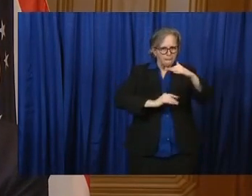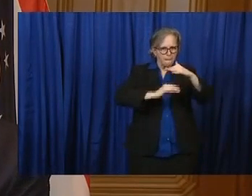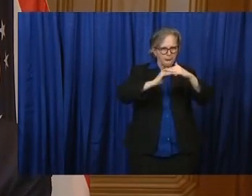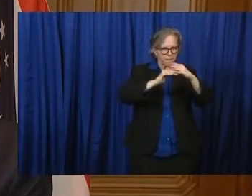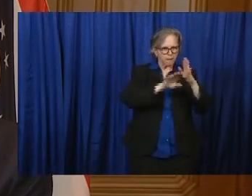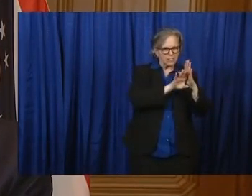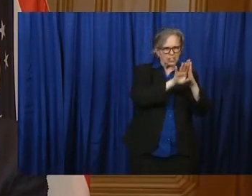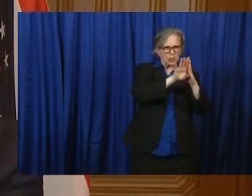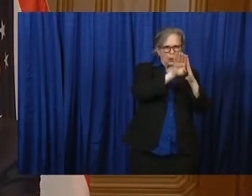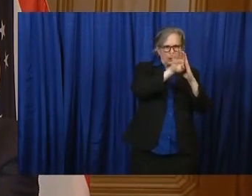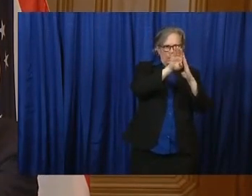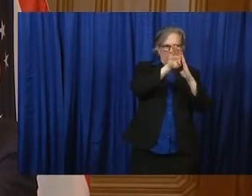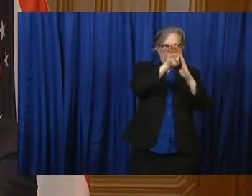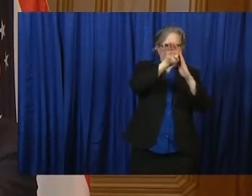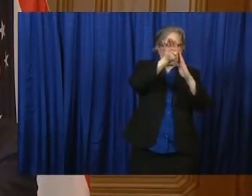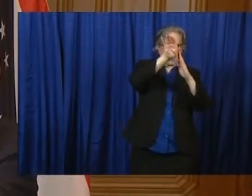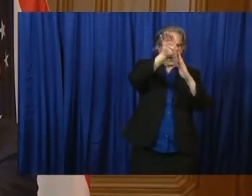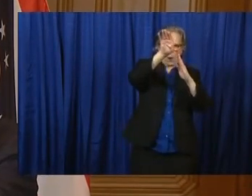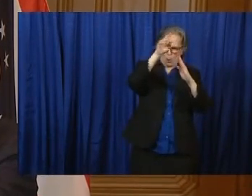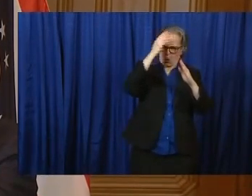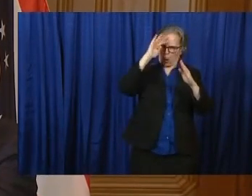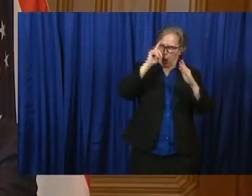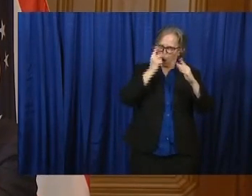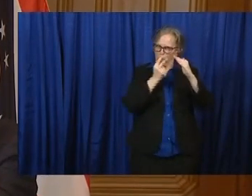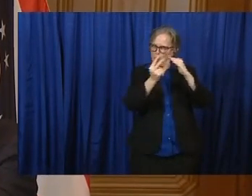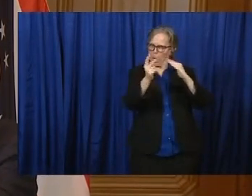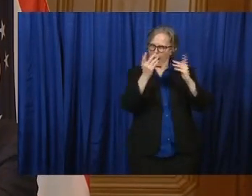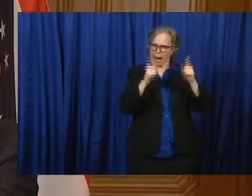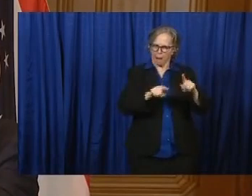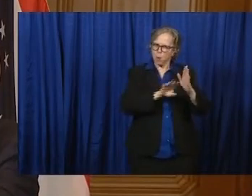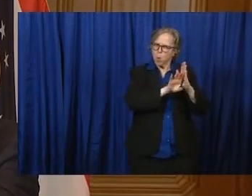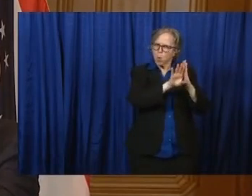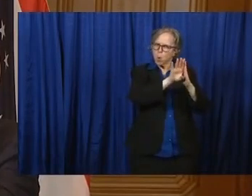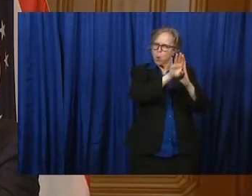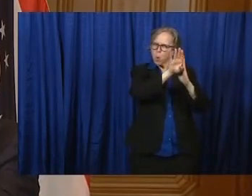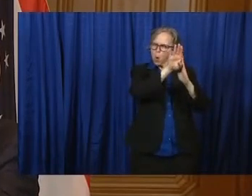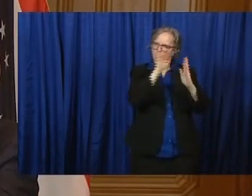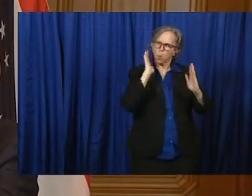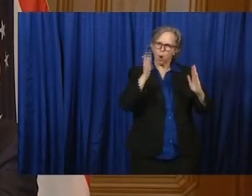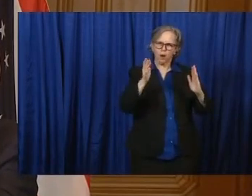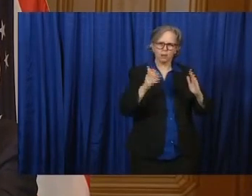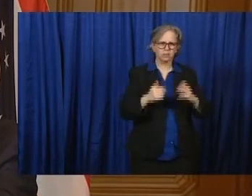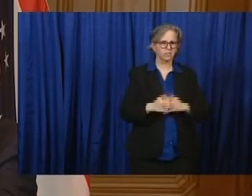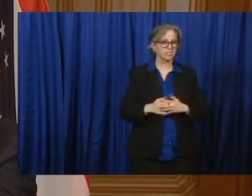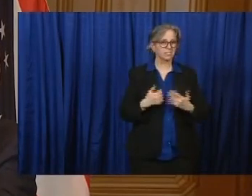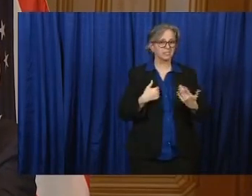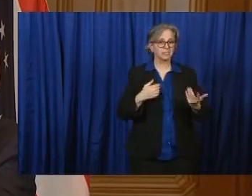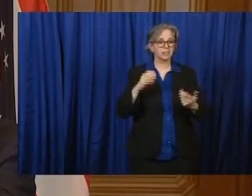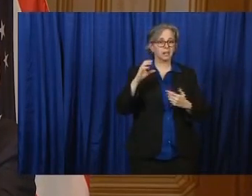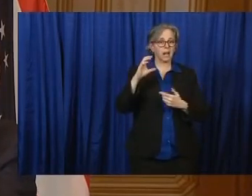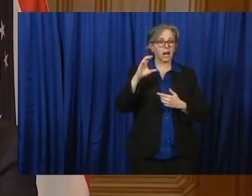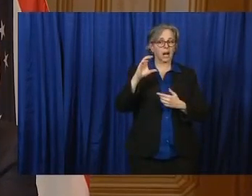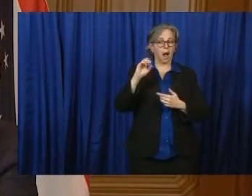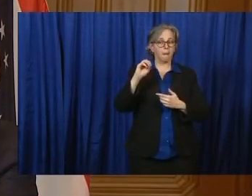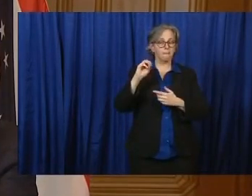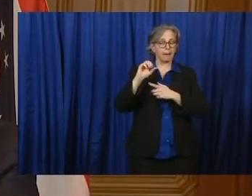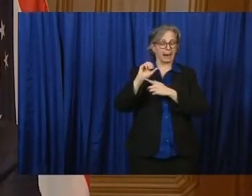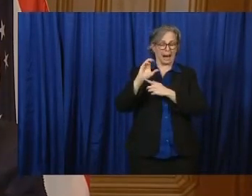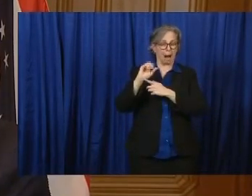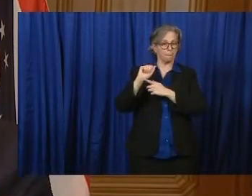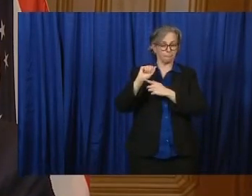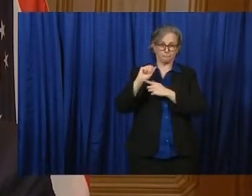to need as this COVID spread peaks. Now, when I talk about building out capacity, we really look at that in a number of lines of